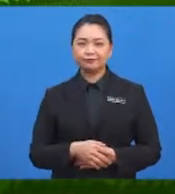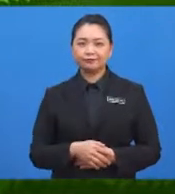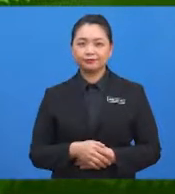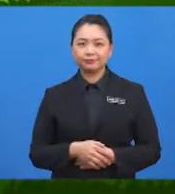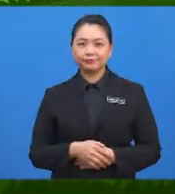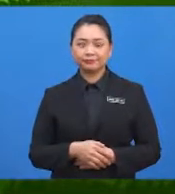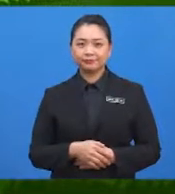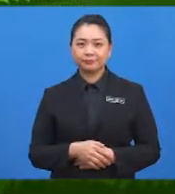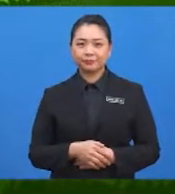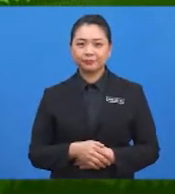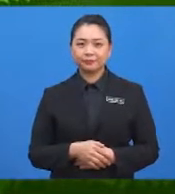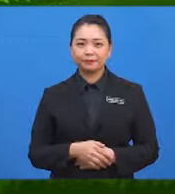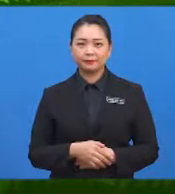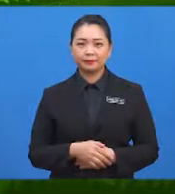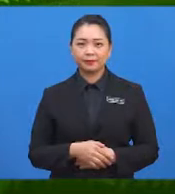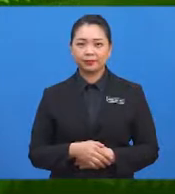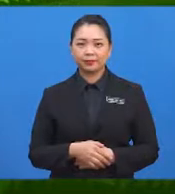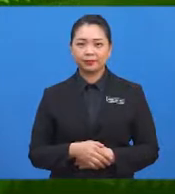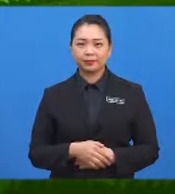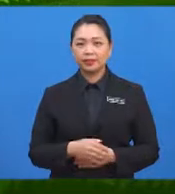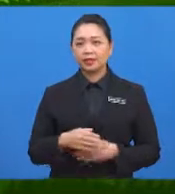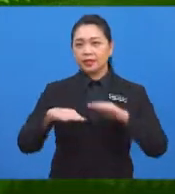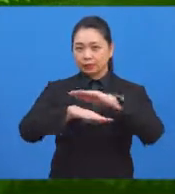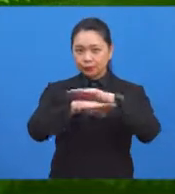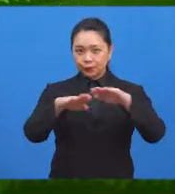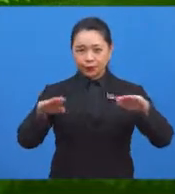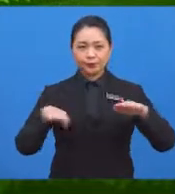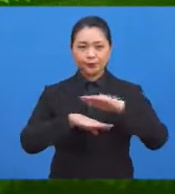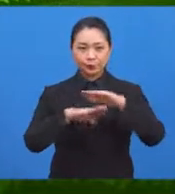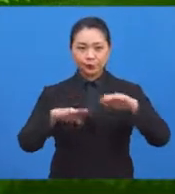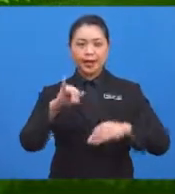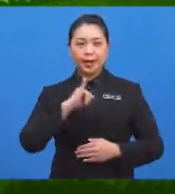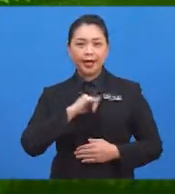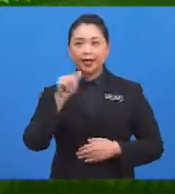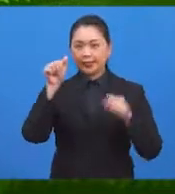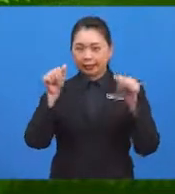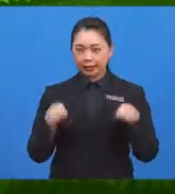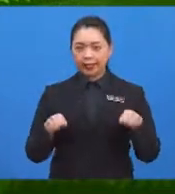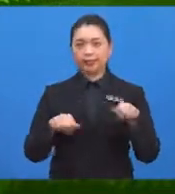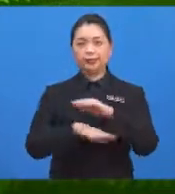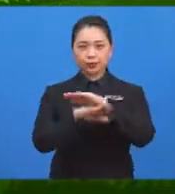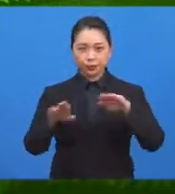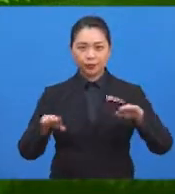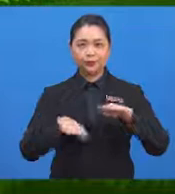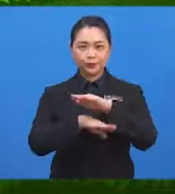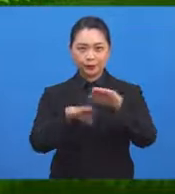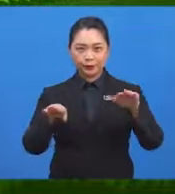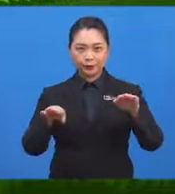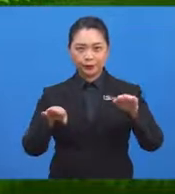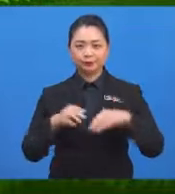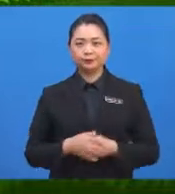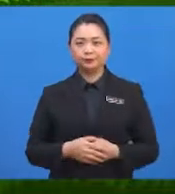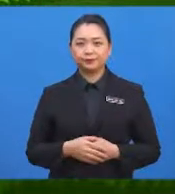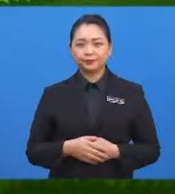sing, I can sing. Swim, I can swim. Swim, I can